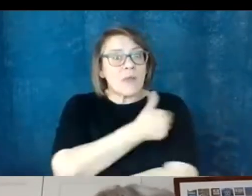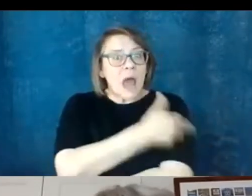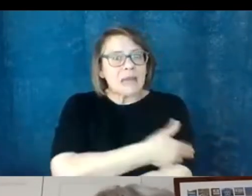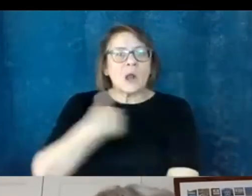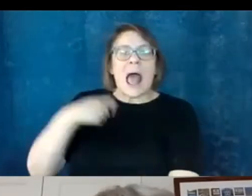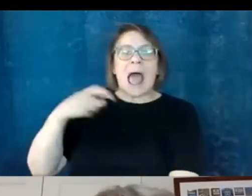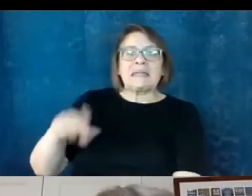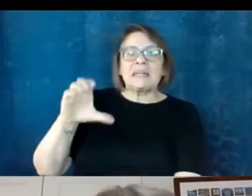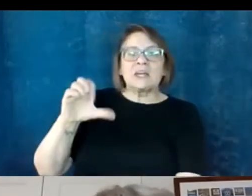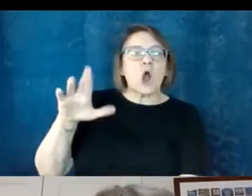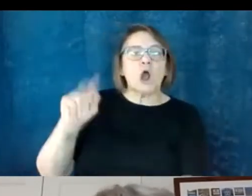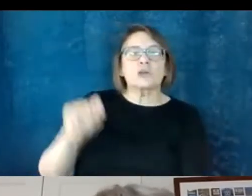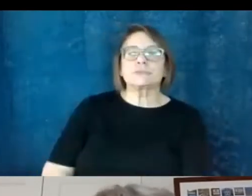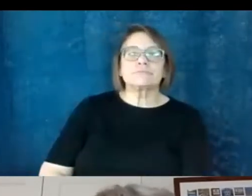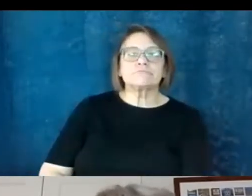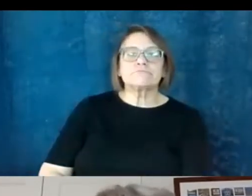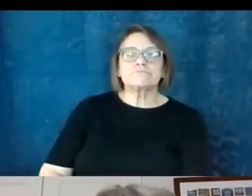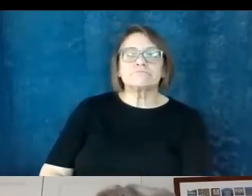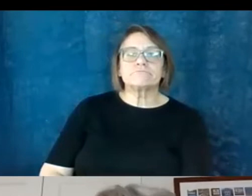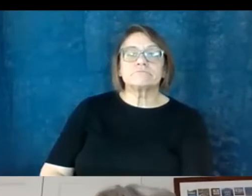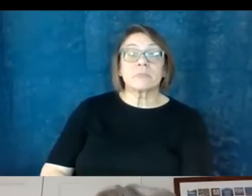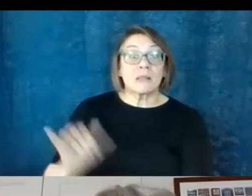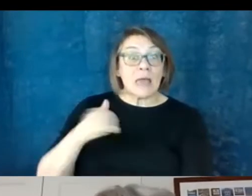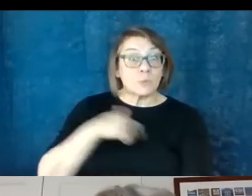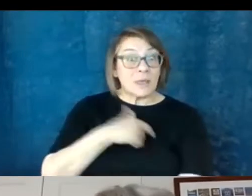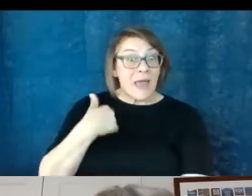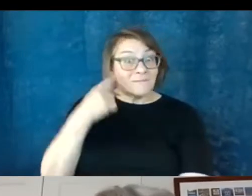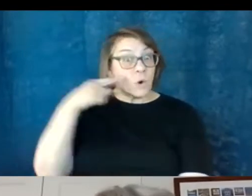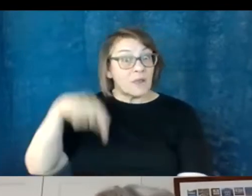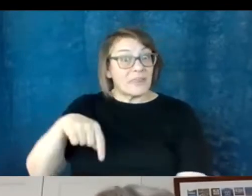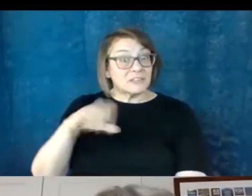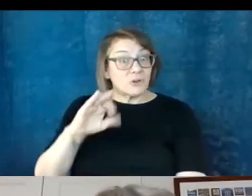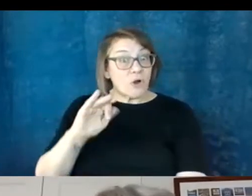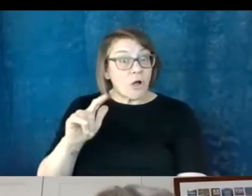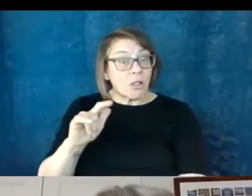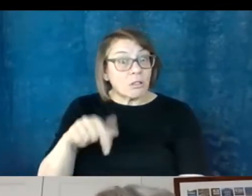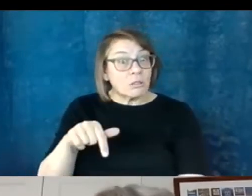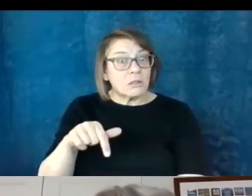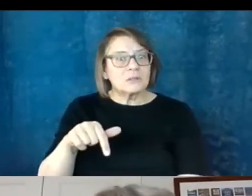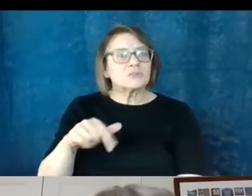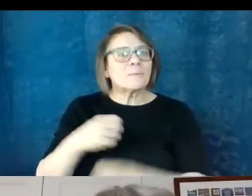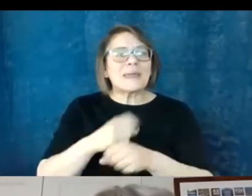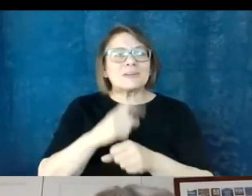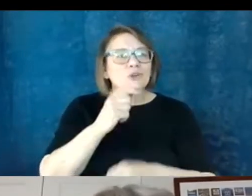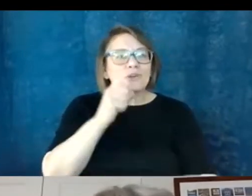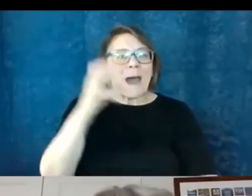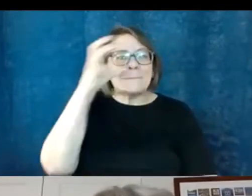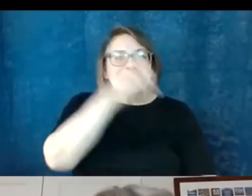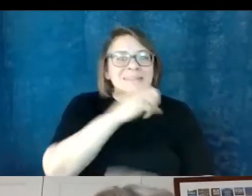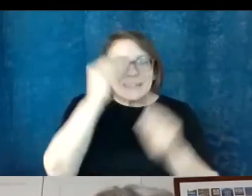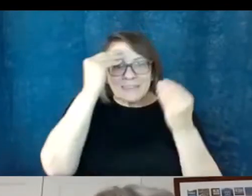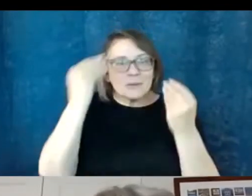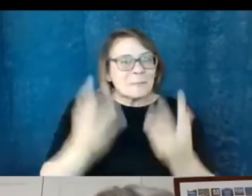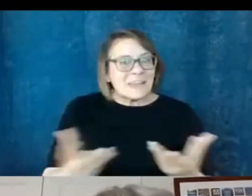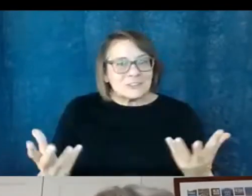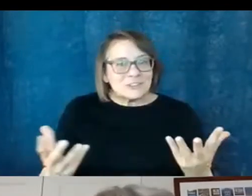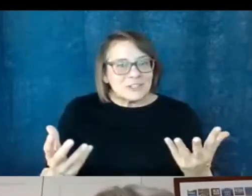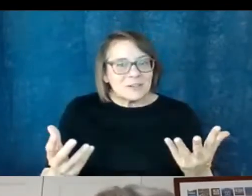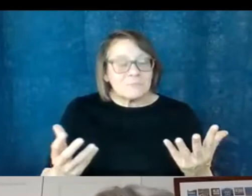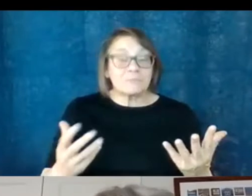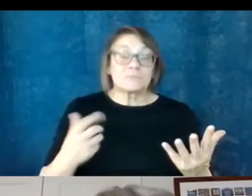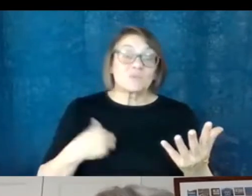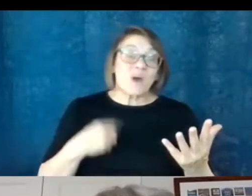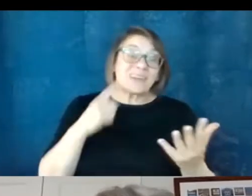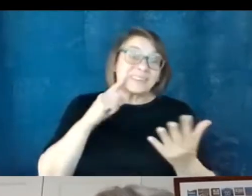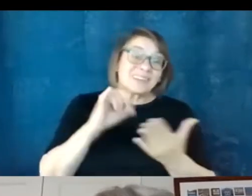CART, like we have available for this call, to make sure that you're not missing out on information. So I think